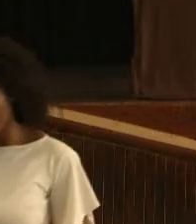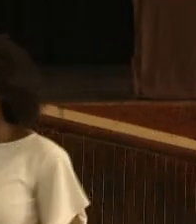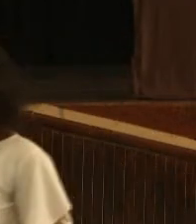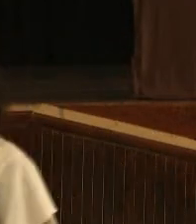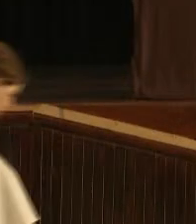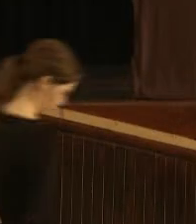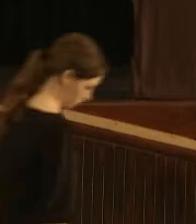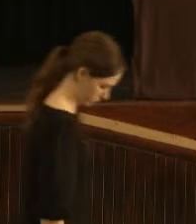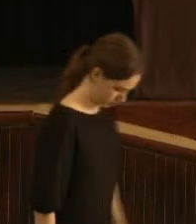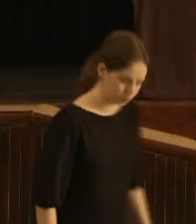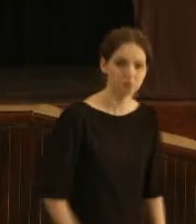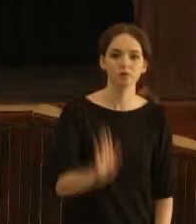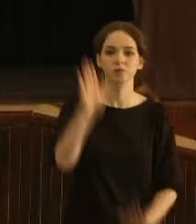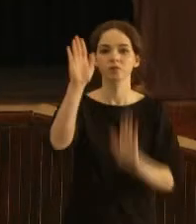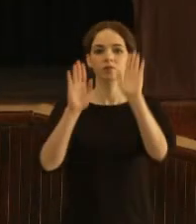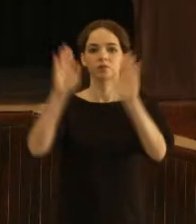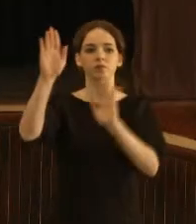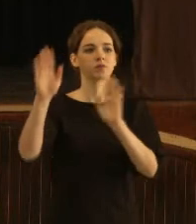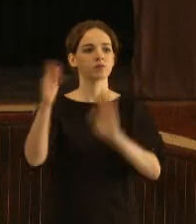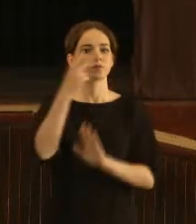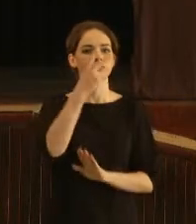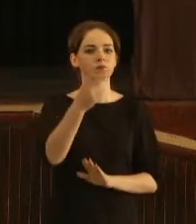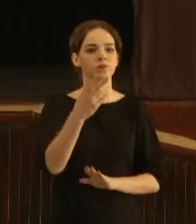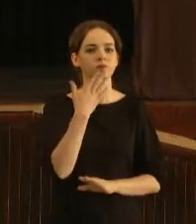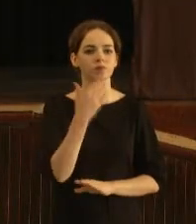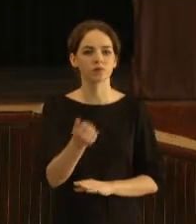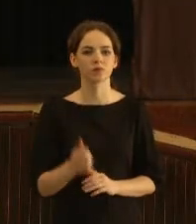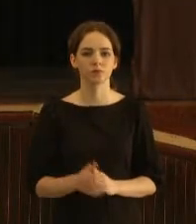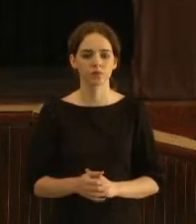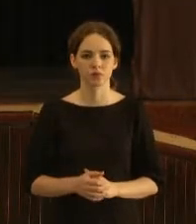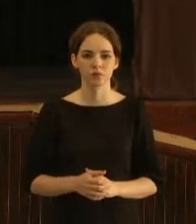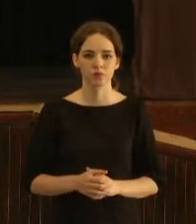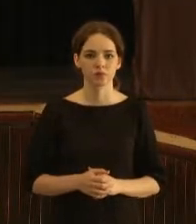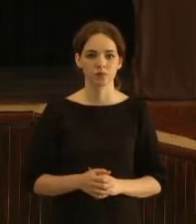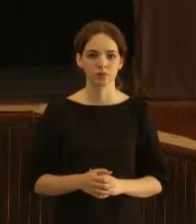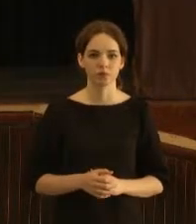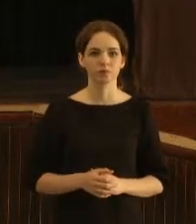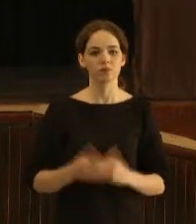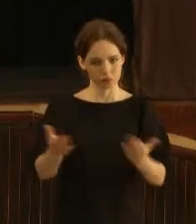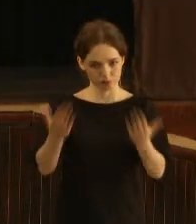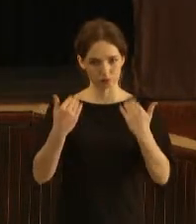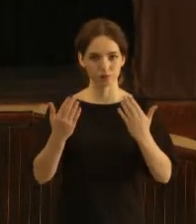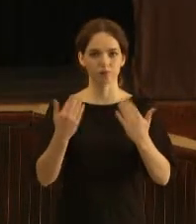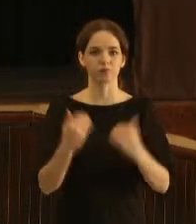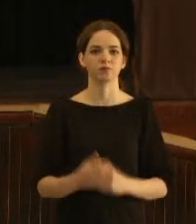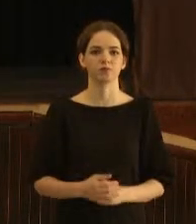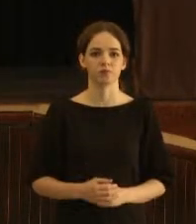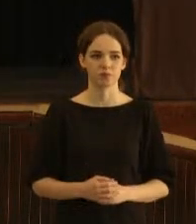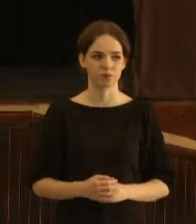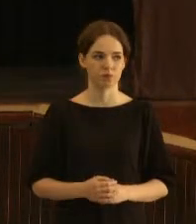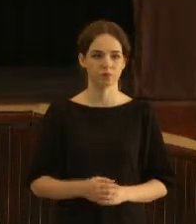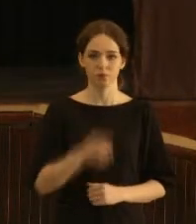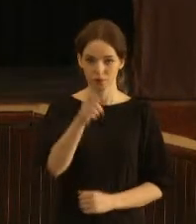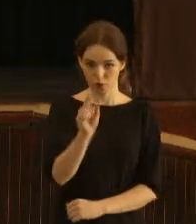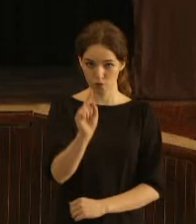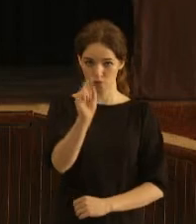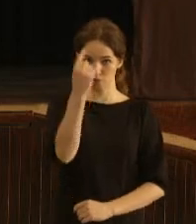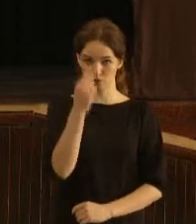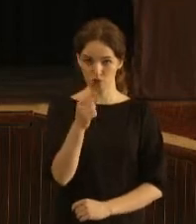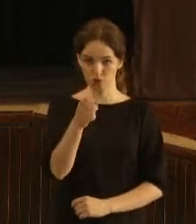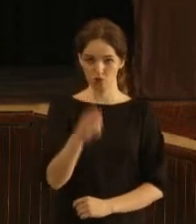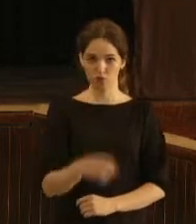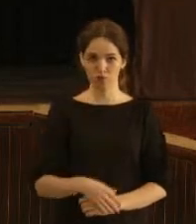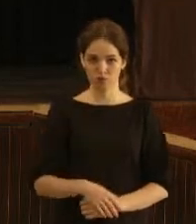Can I note the hands? Ndingaqaphela izandla. You can come, ma'am. You will be the first one to break